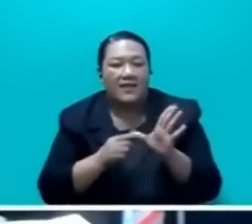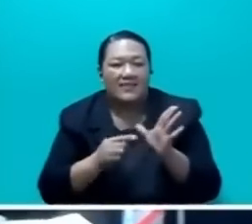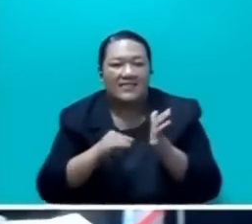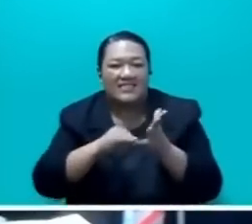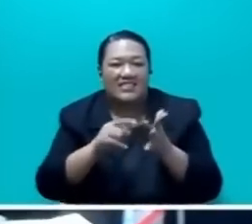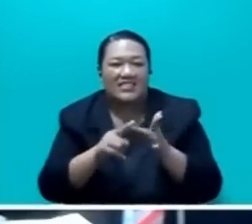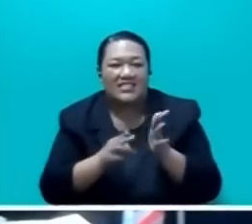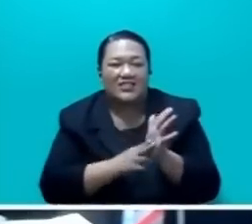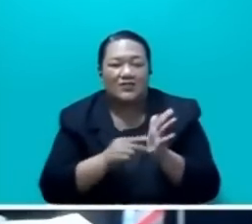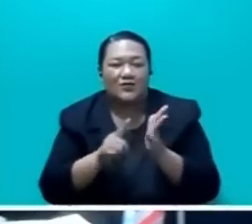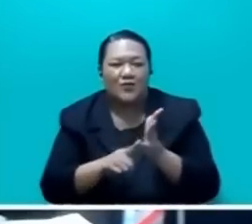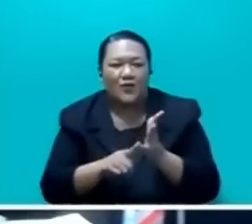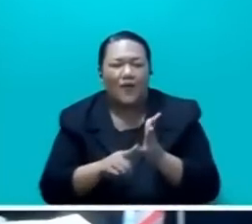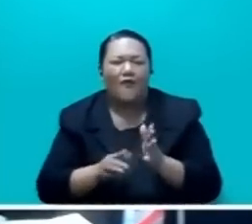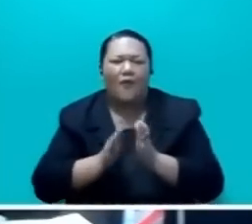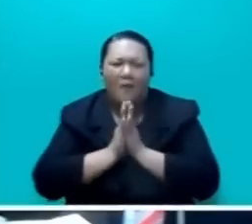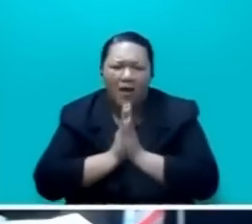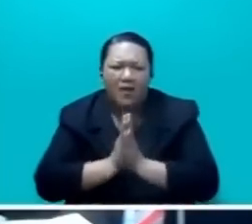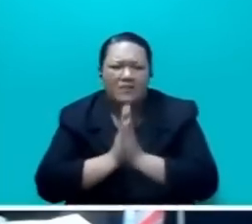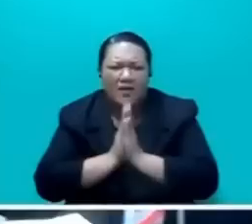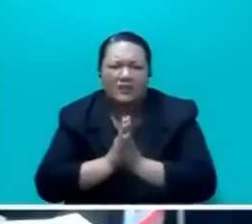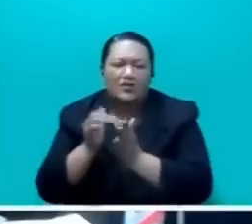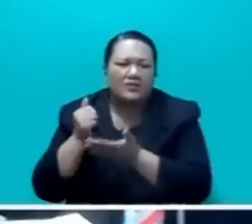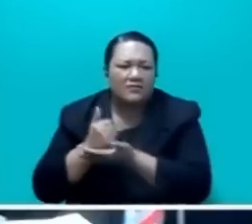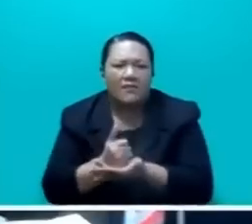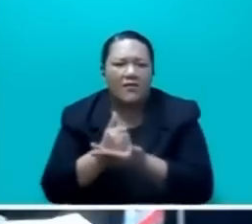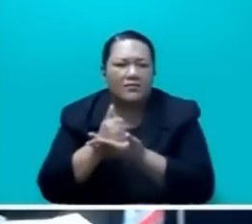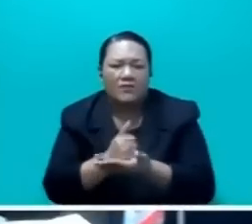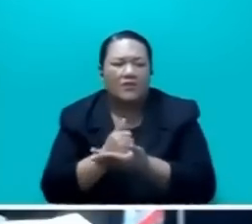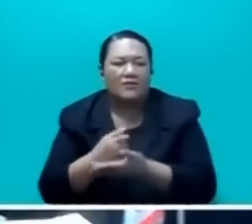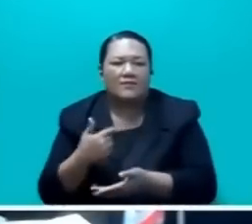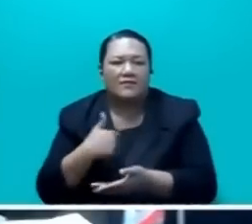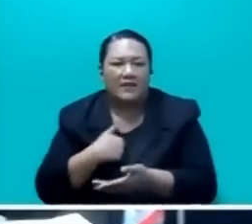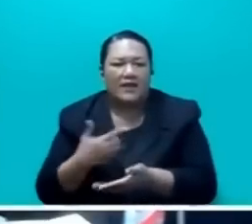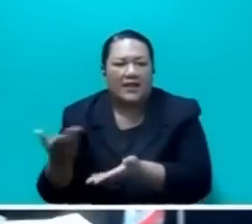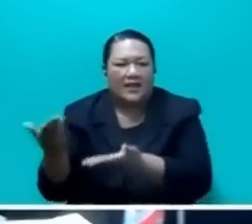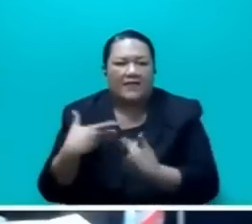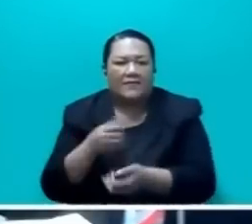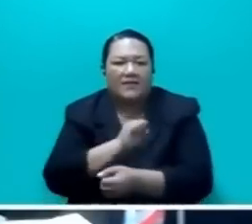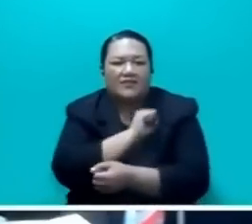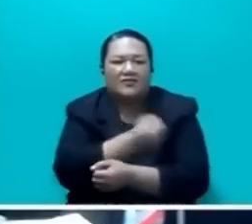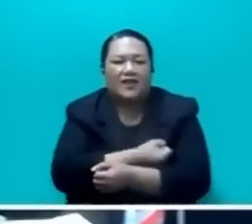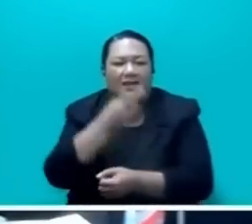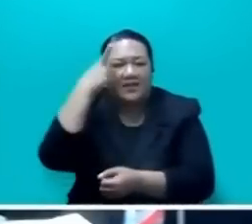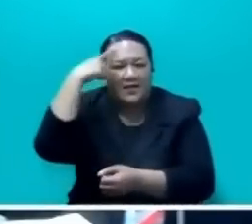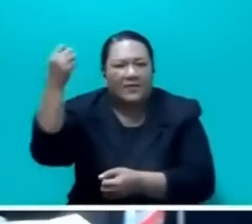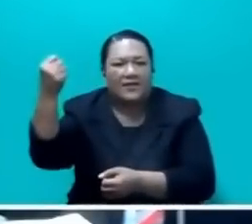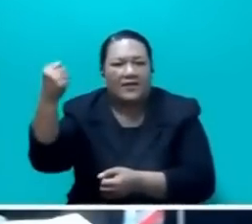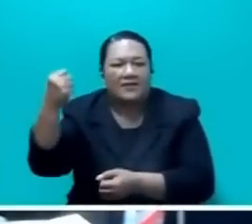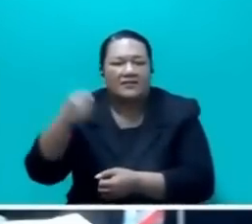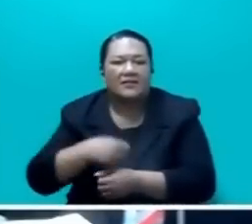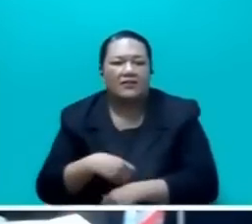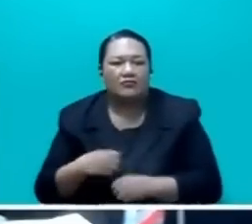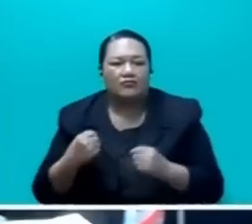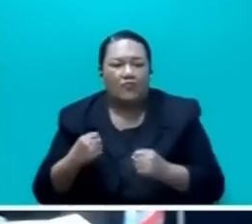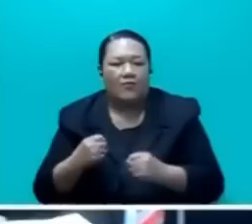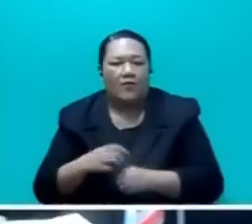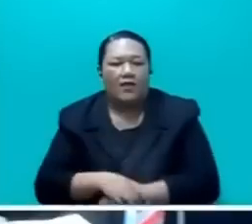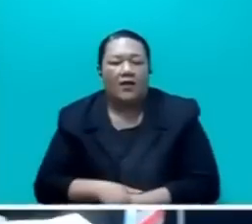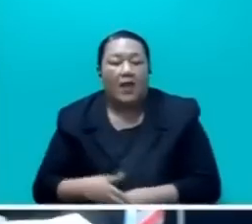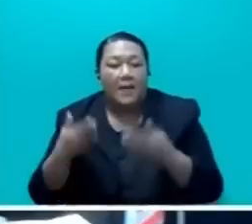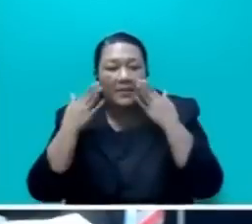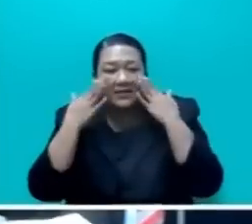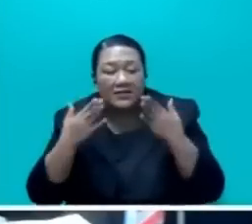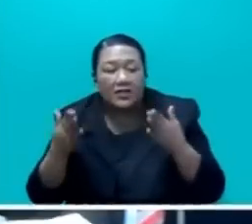commitment, endless prayers of my support have given me the strength and determination. I would like to take this opportunity to express my appreciation to the